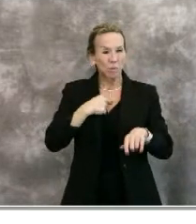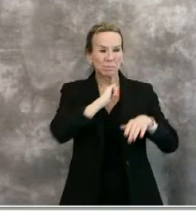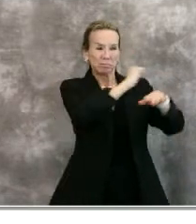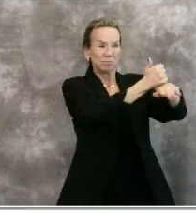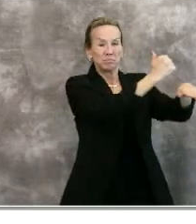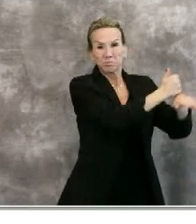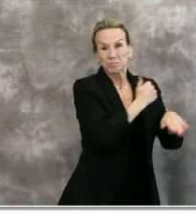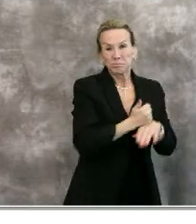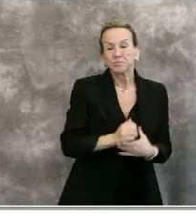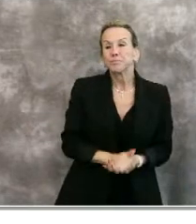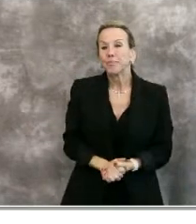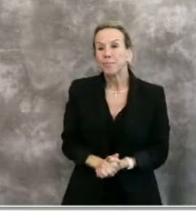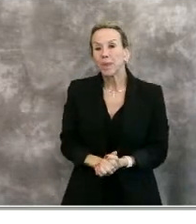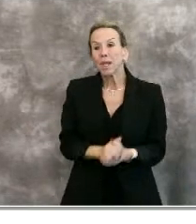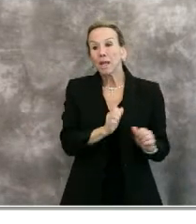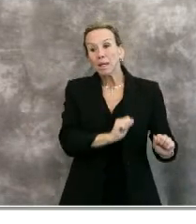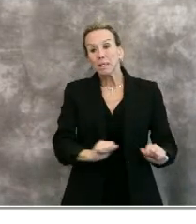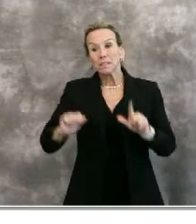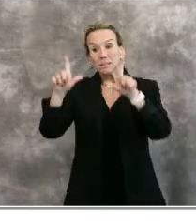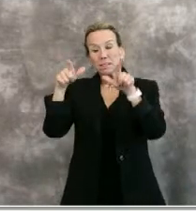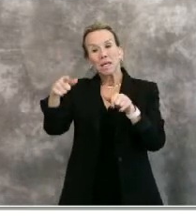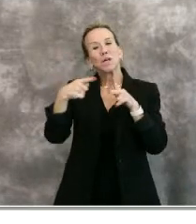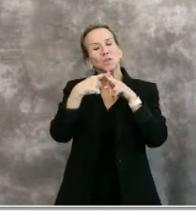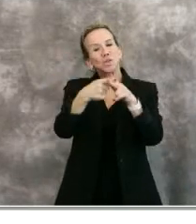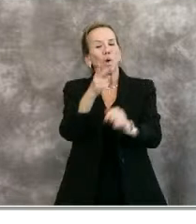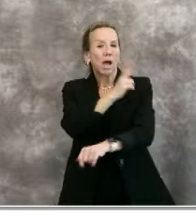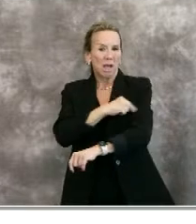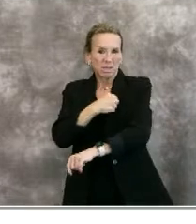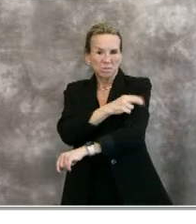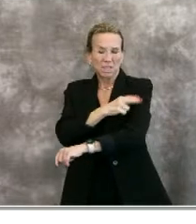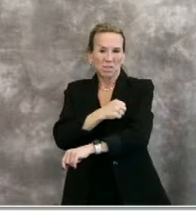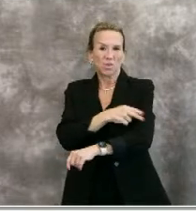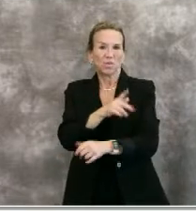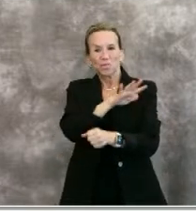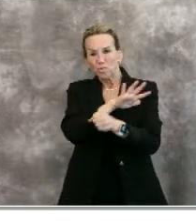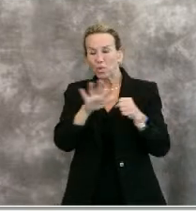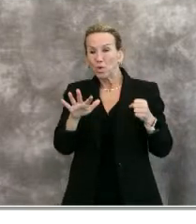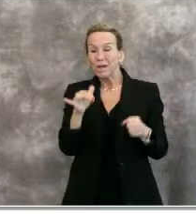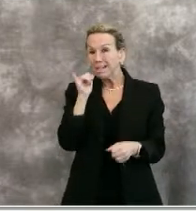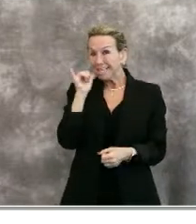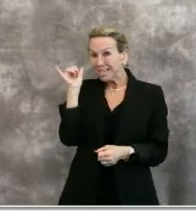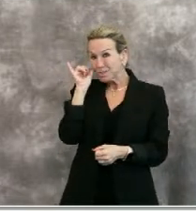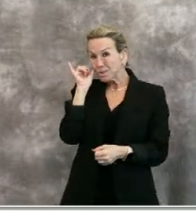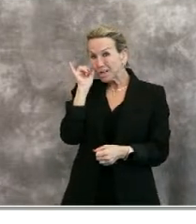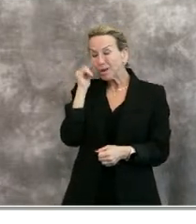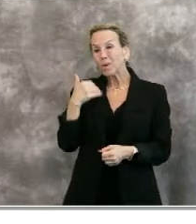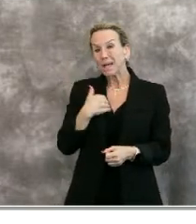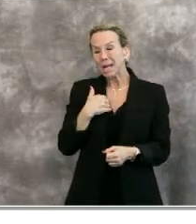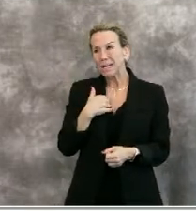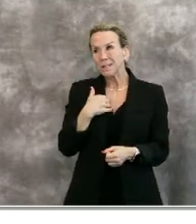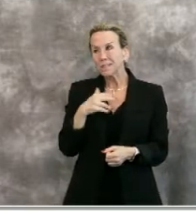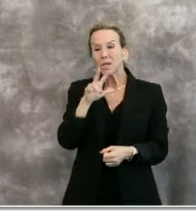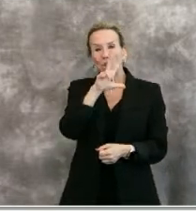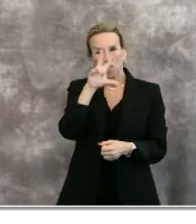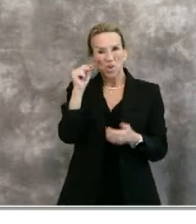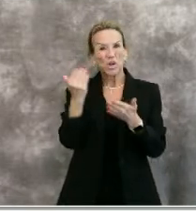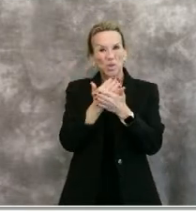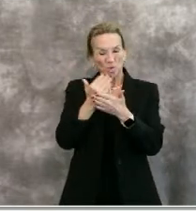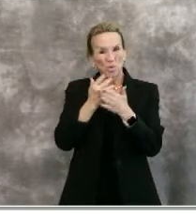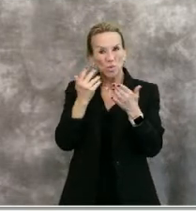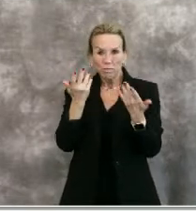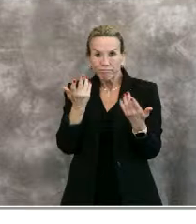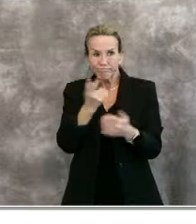this slide shows hospitalizations, and yesterday the total number of 30 new